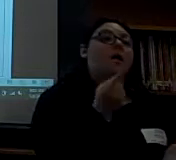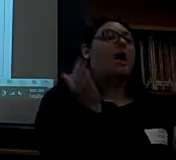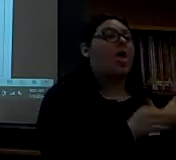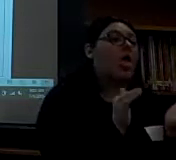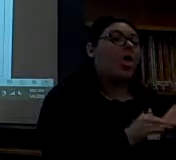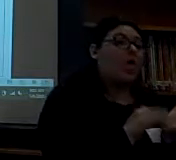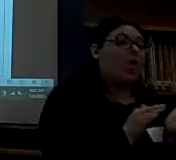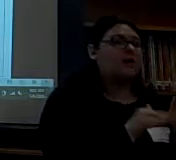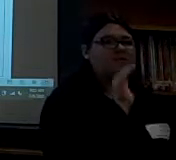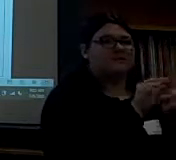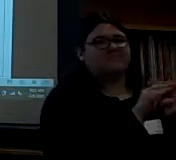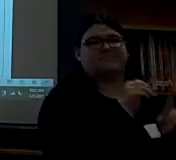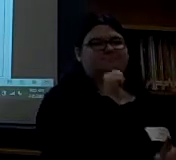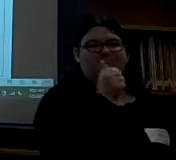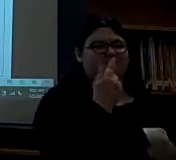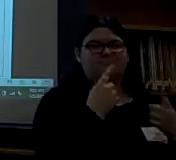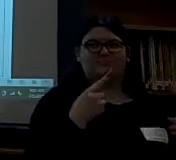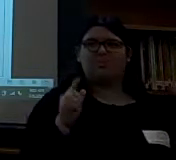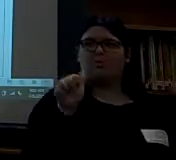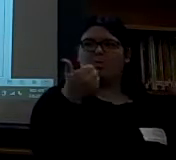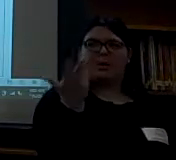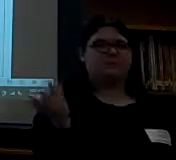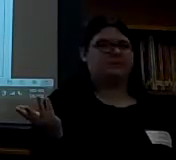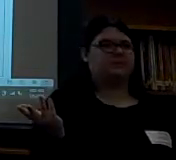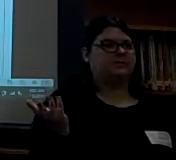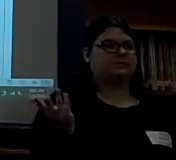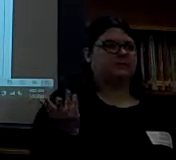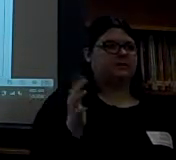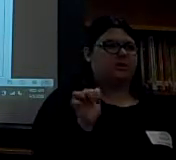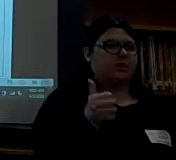over. Nagging doesn't work. What else doesn't work?